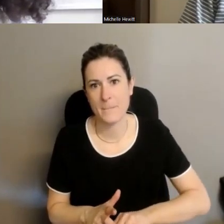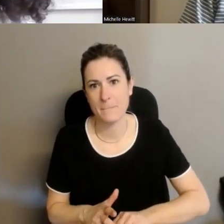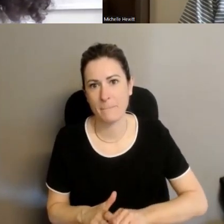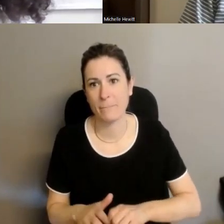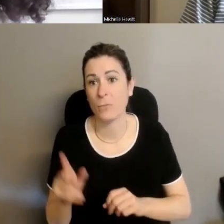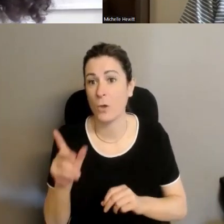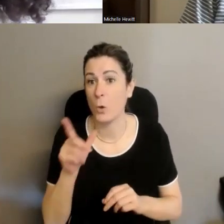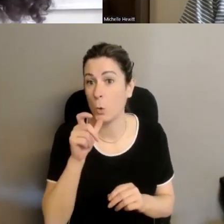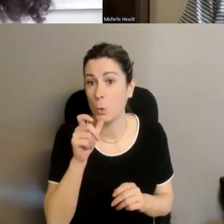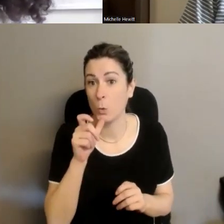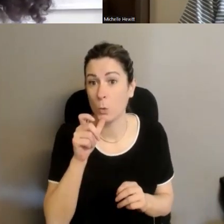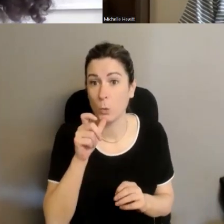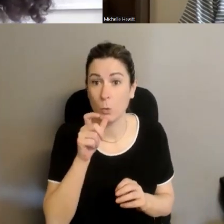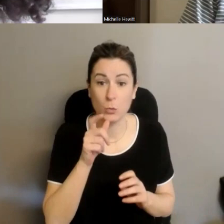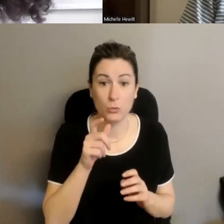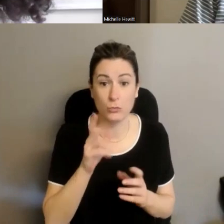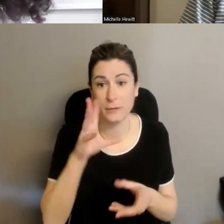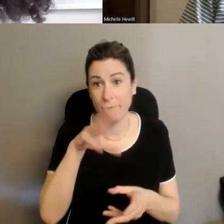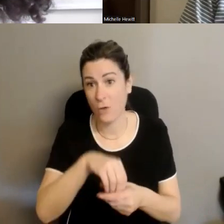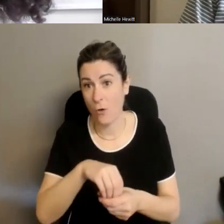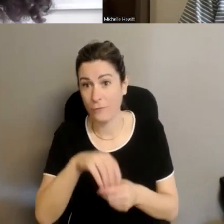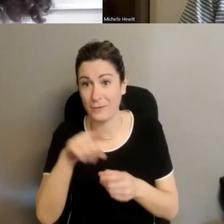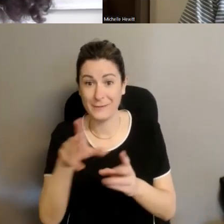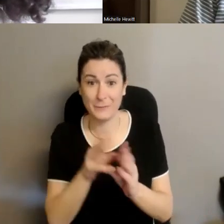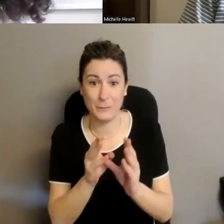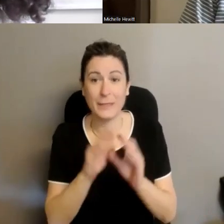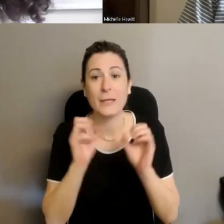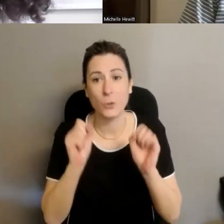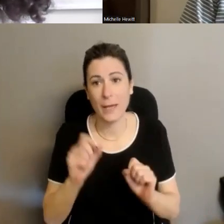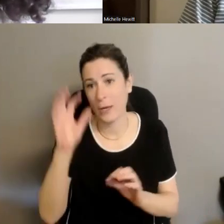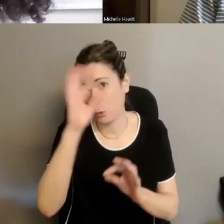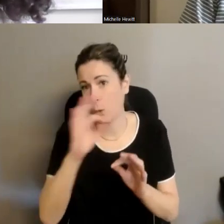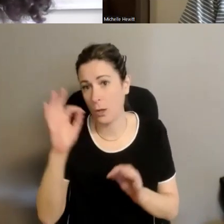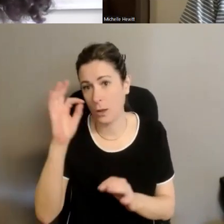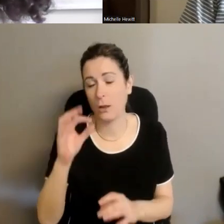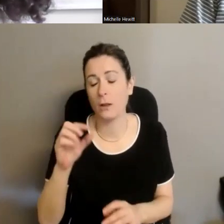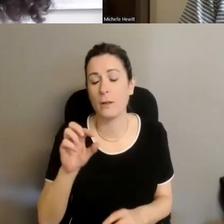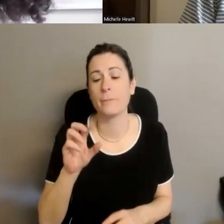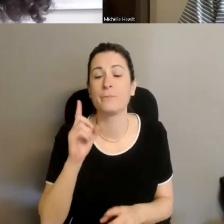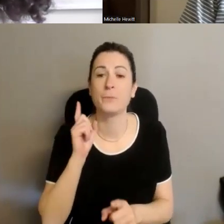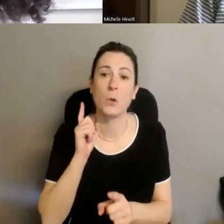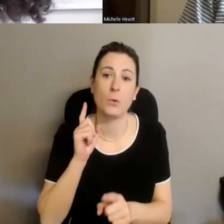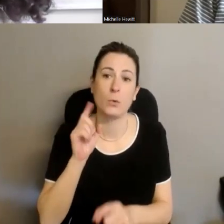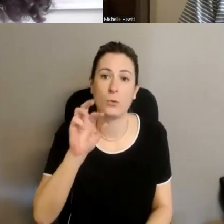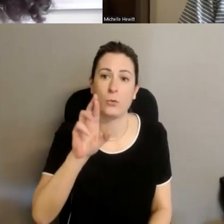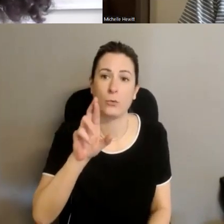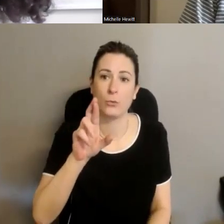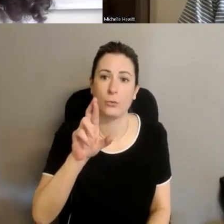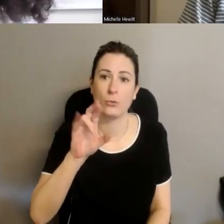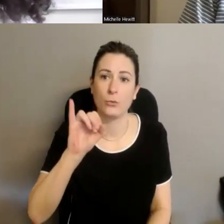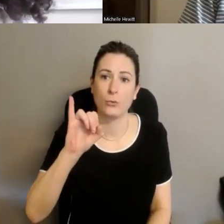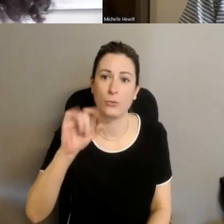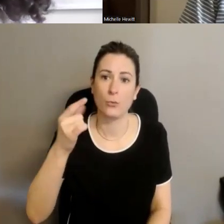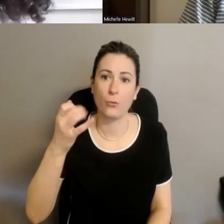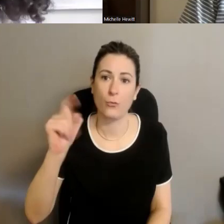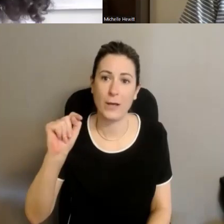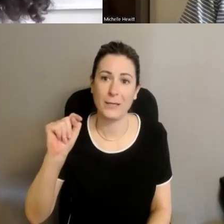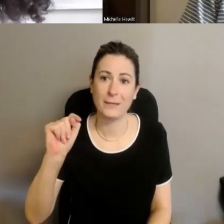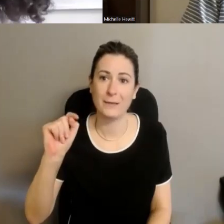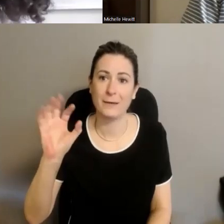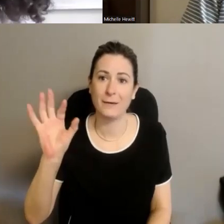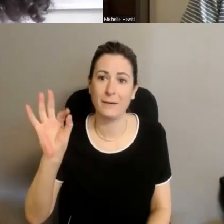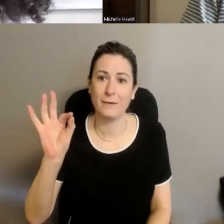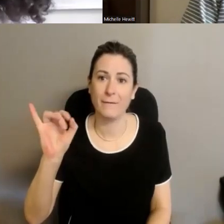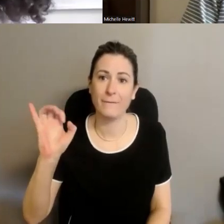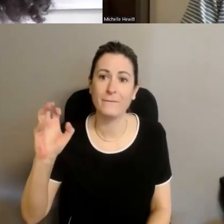And if you're in other cities or, you know, across the province and across the country, I